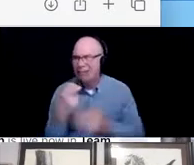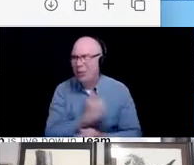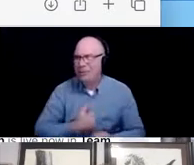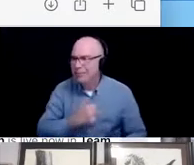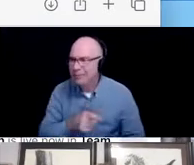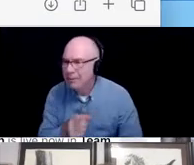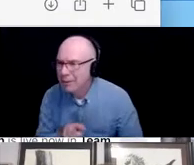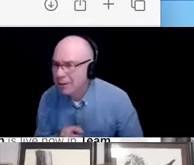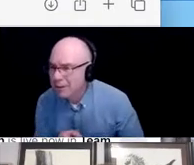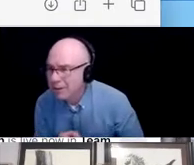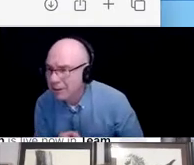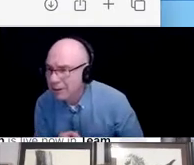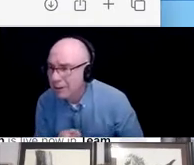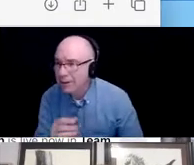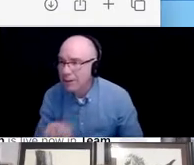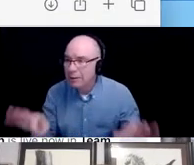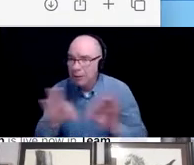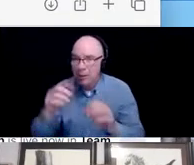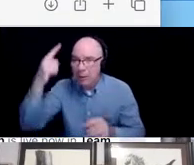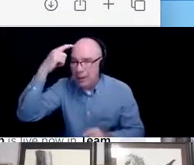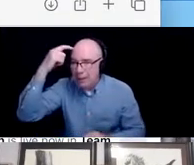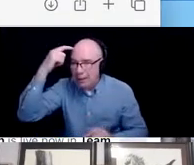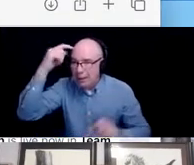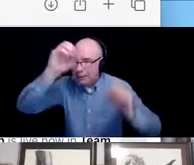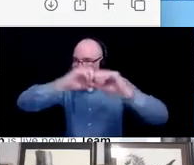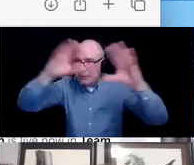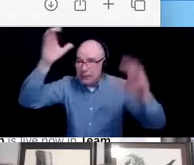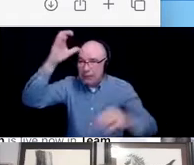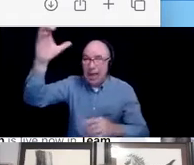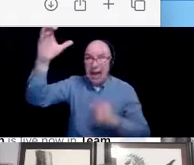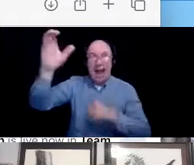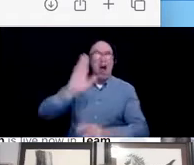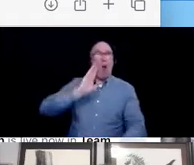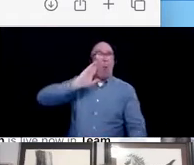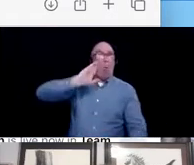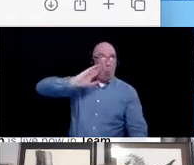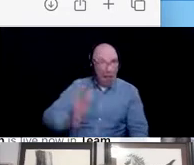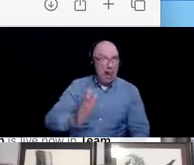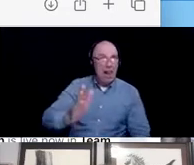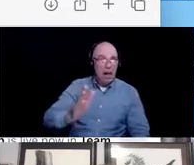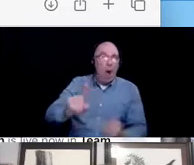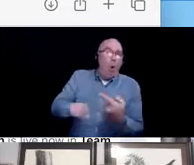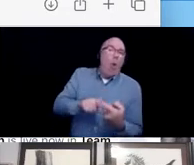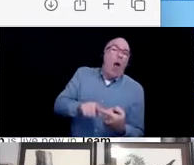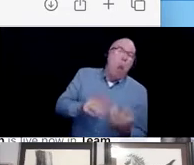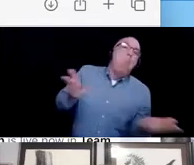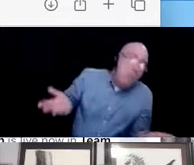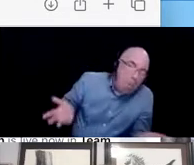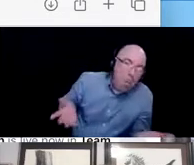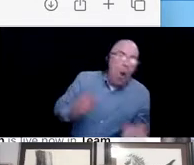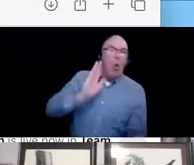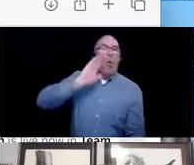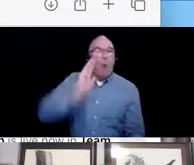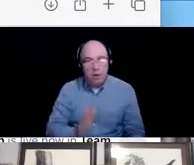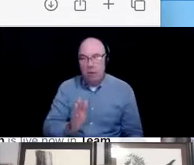and work, mindset and concept of I will reach that. It's just a matter of time. So let me act,